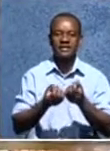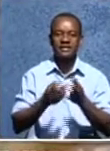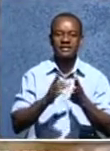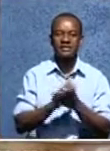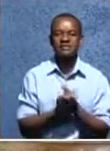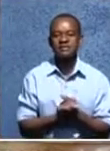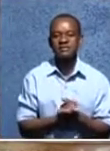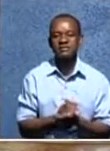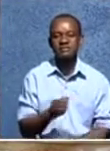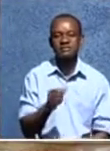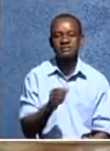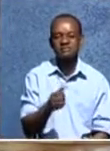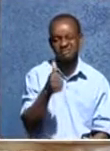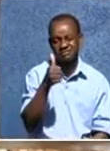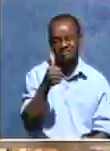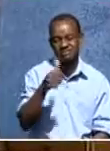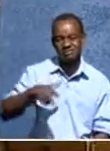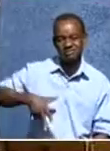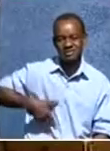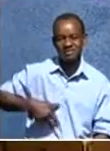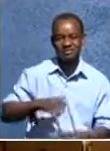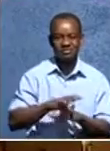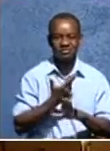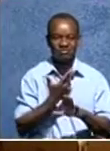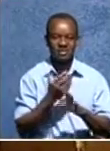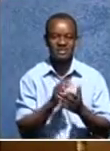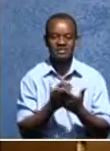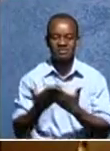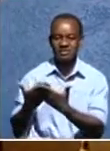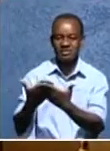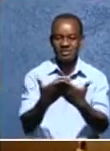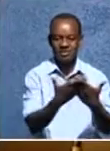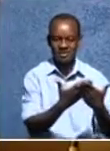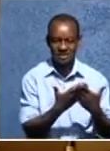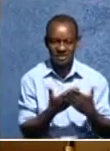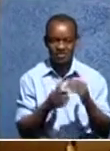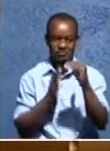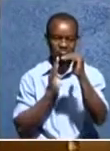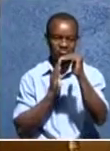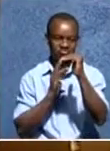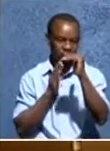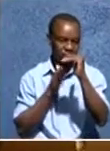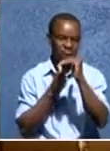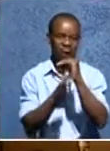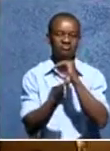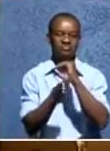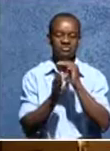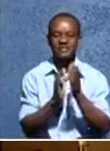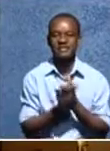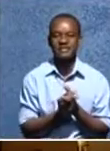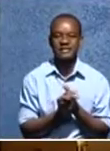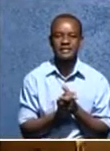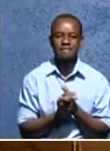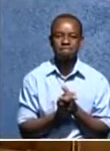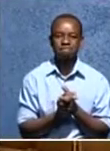intangible benefits such as accommodation or bus tours and so forth. So they get onto that, and that's how they end up meeting